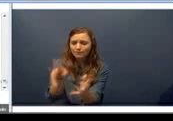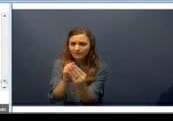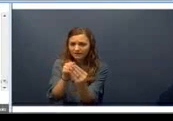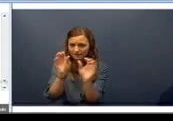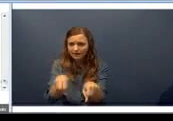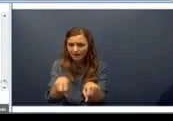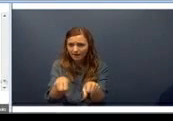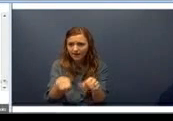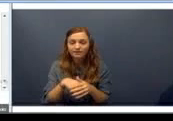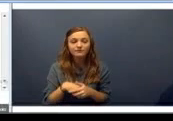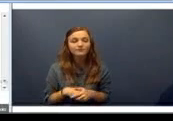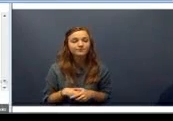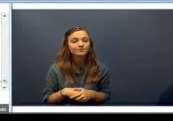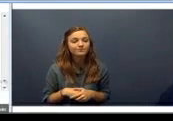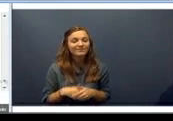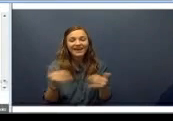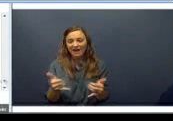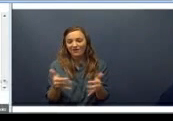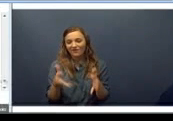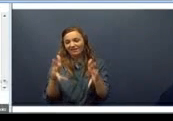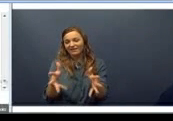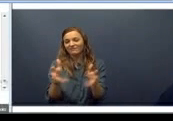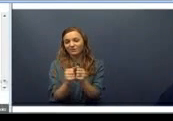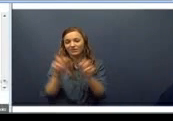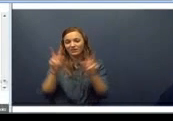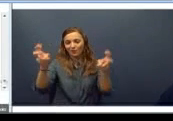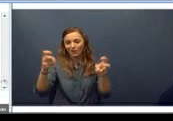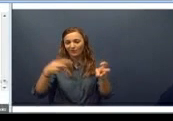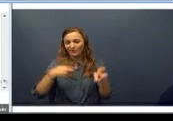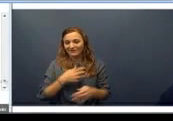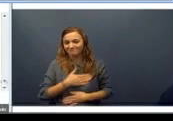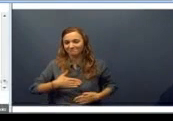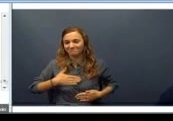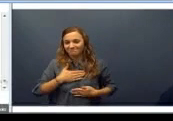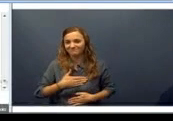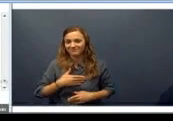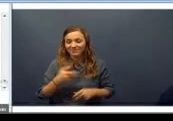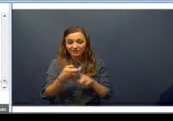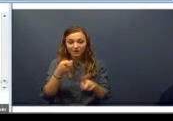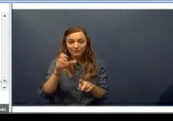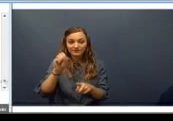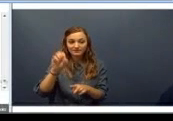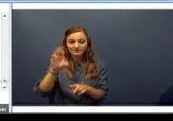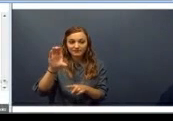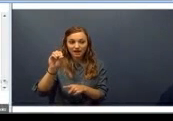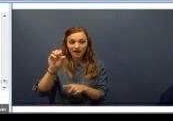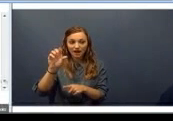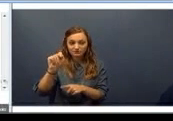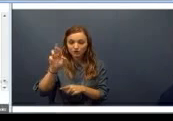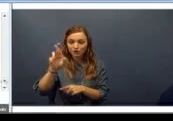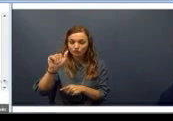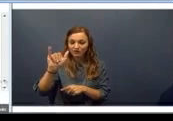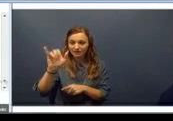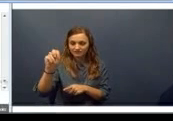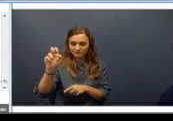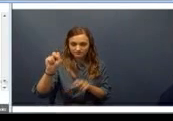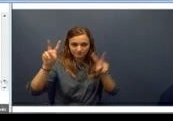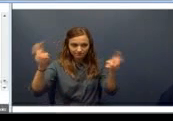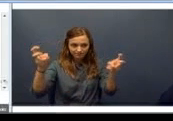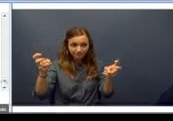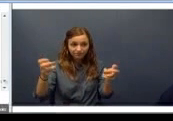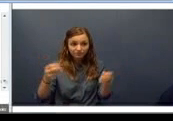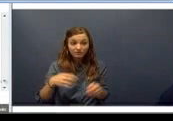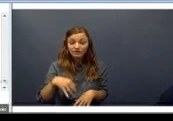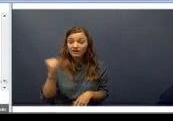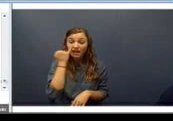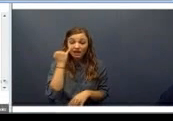a follow-up session. And I'll just leave you with this quote that I like, which is from Scott Rains, and it